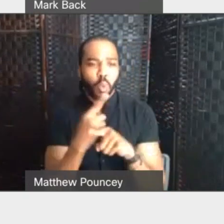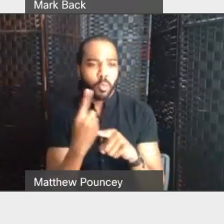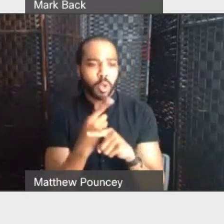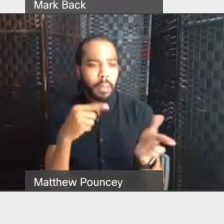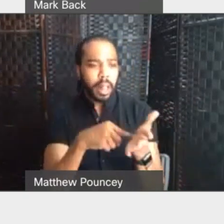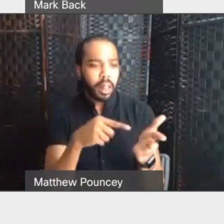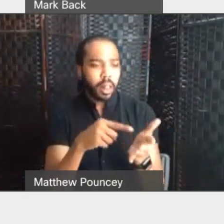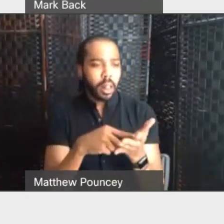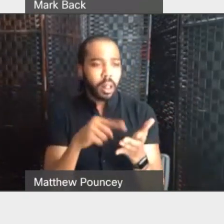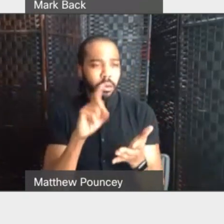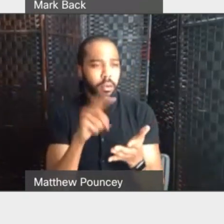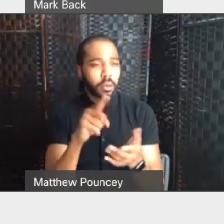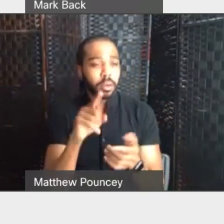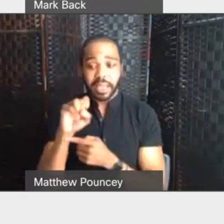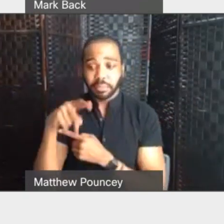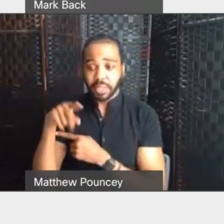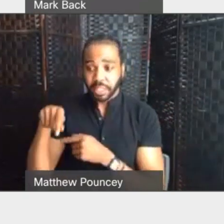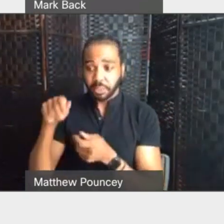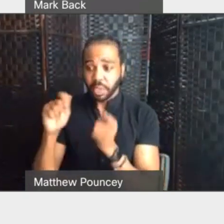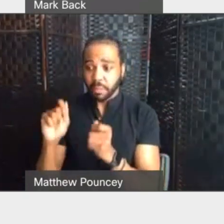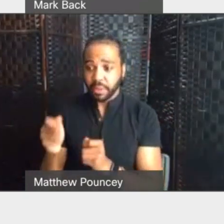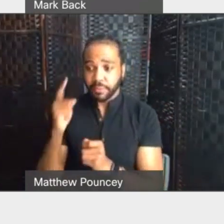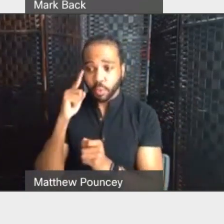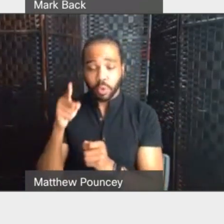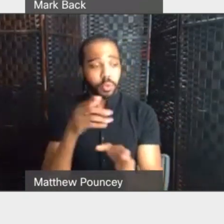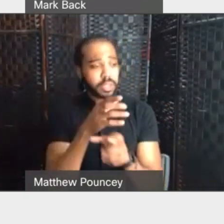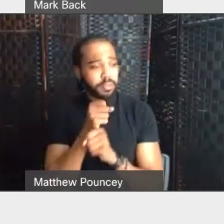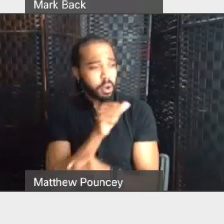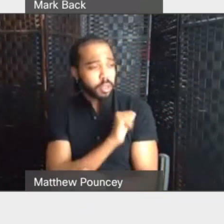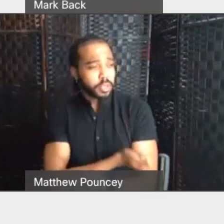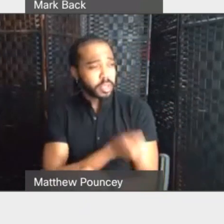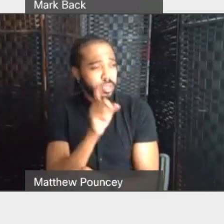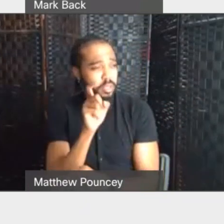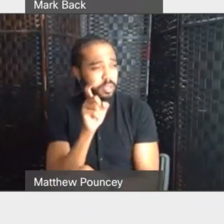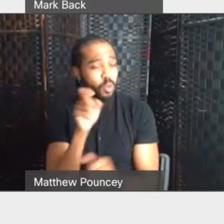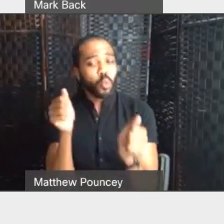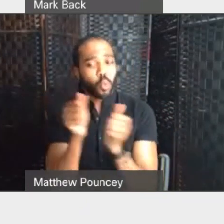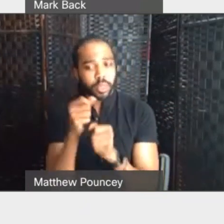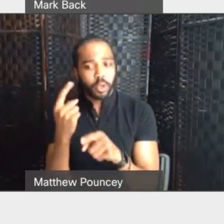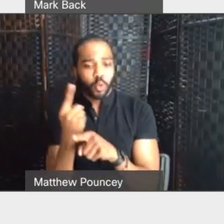the ISP need to be amended in order to receive the authorization with the